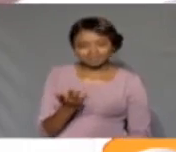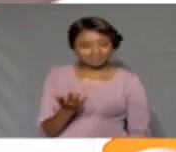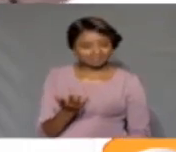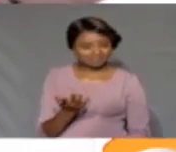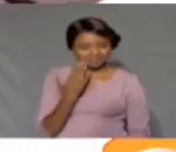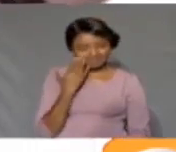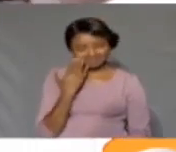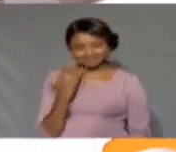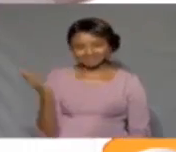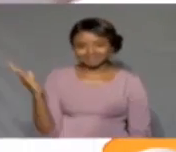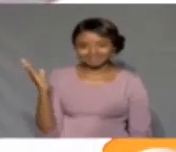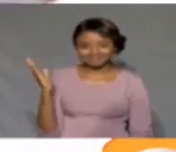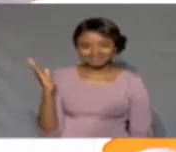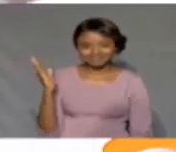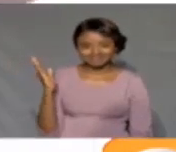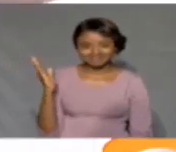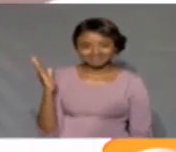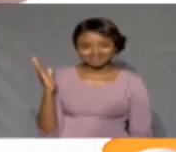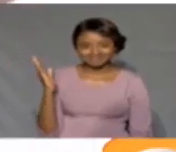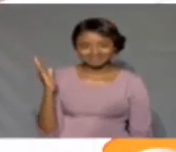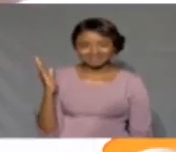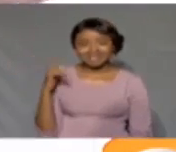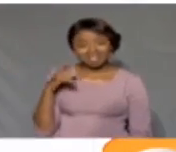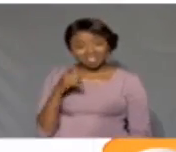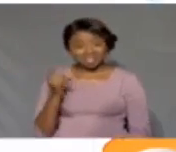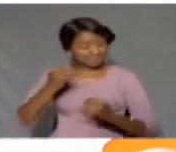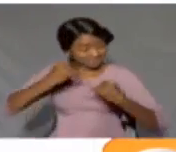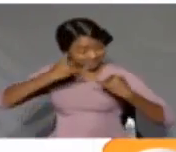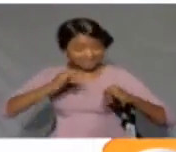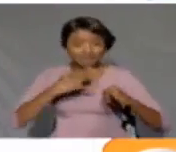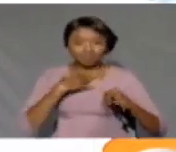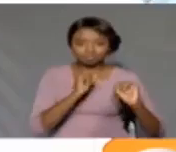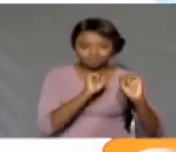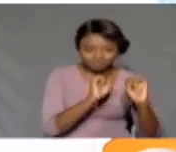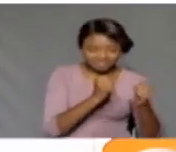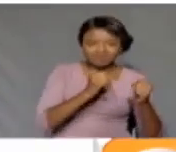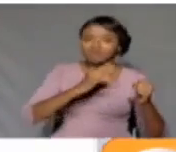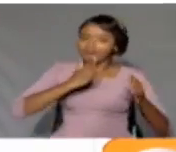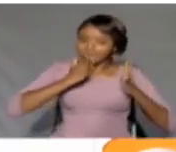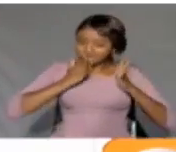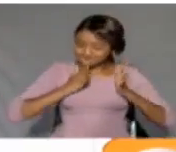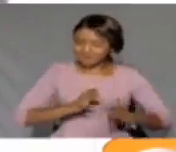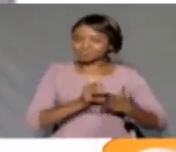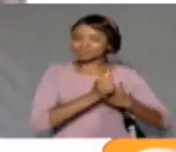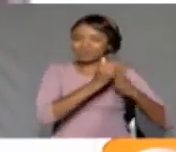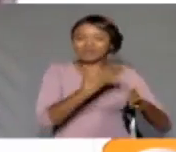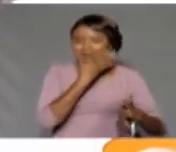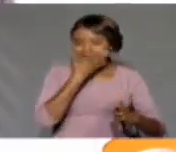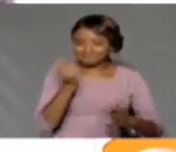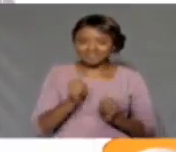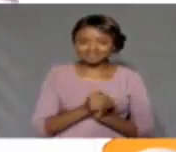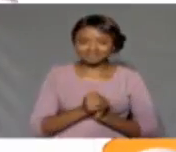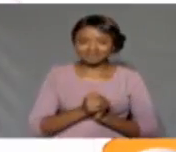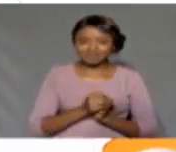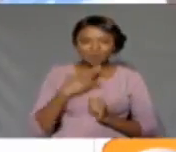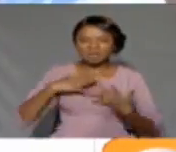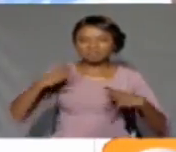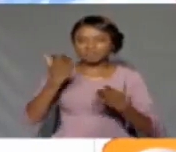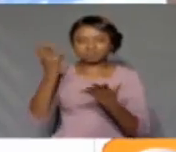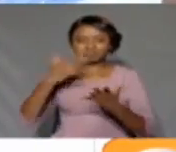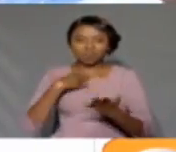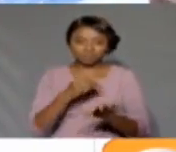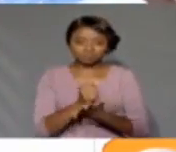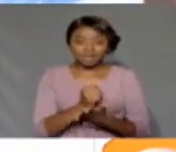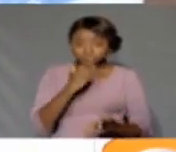It is the battle to save the soul of what they call their own beleaguered sugar miller from the hands of creditors. It's